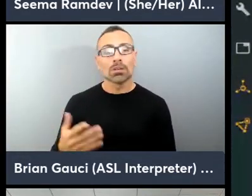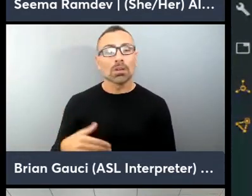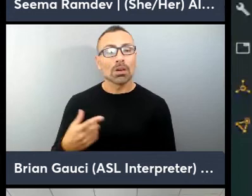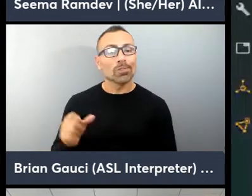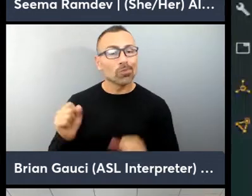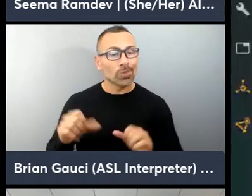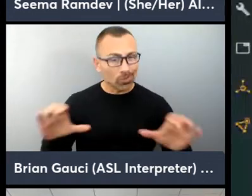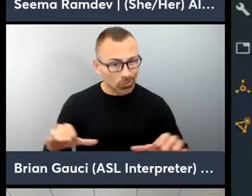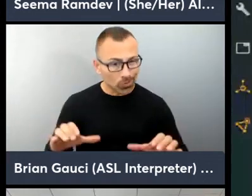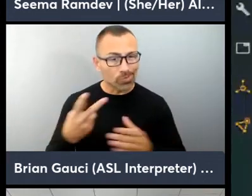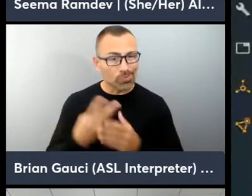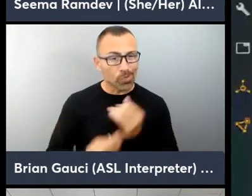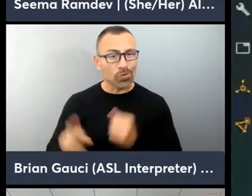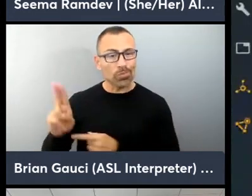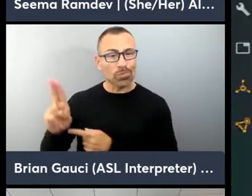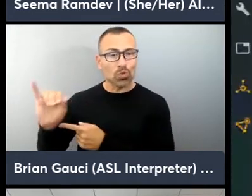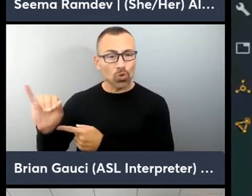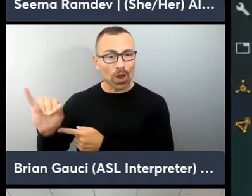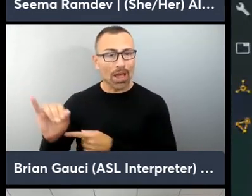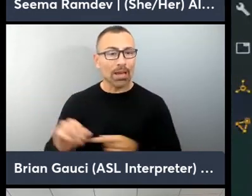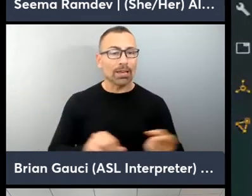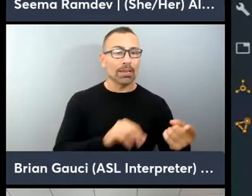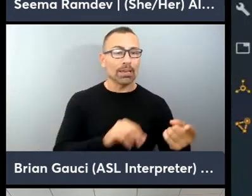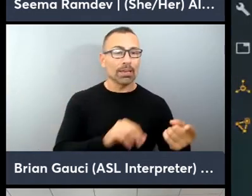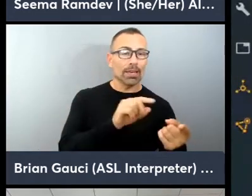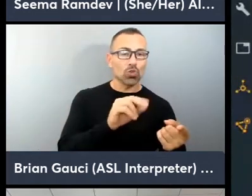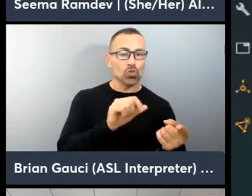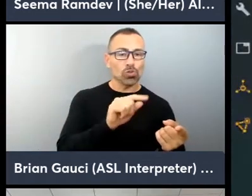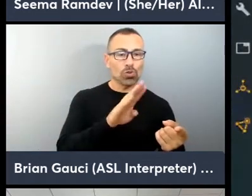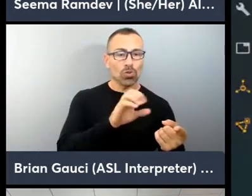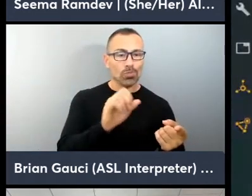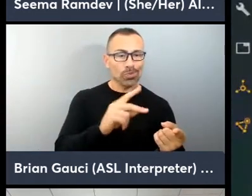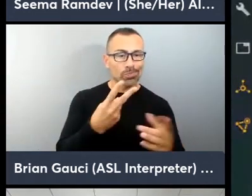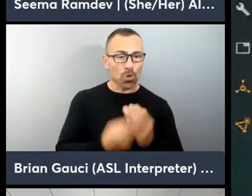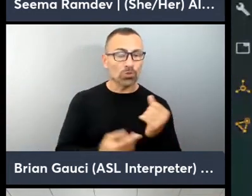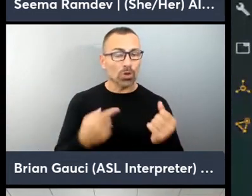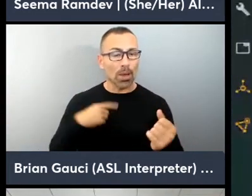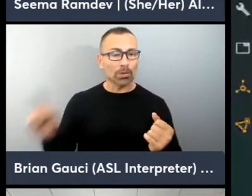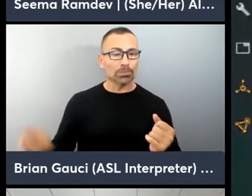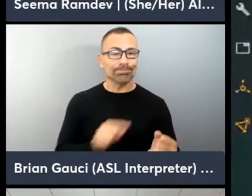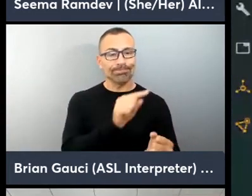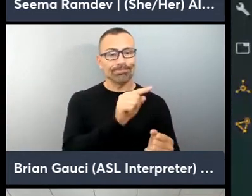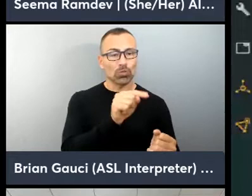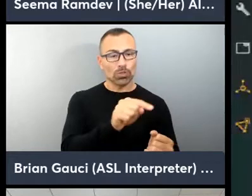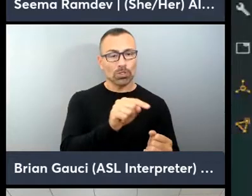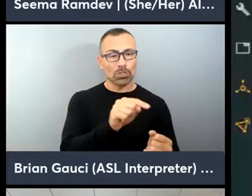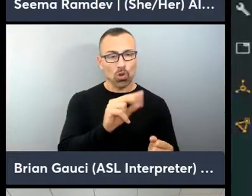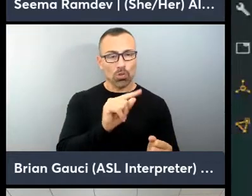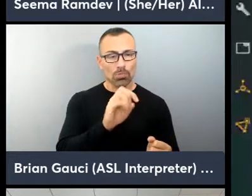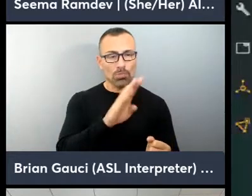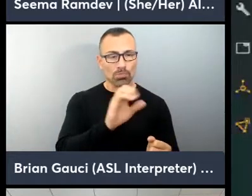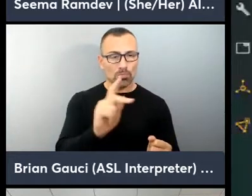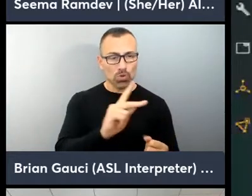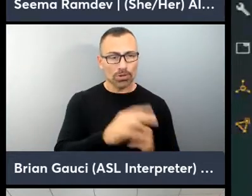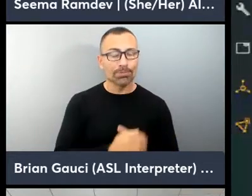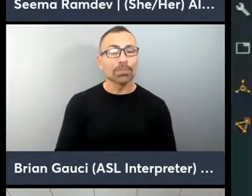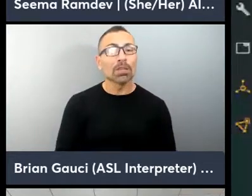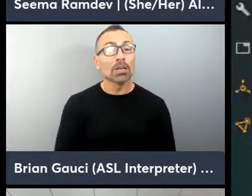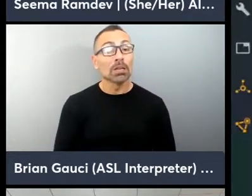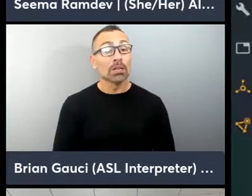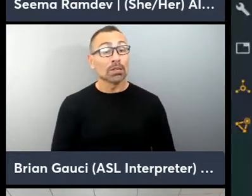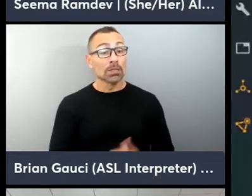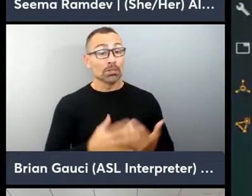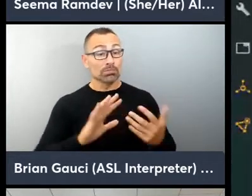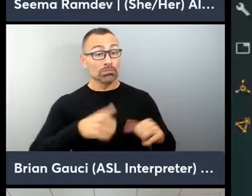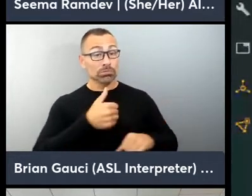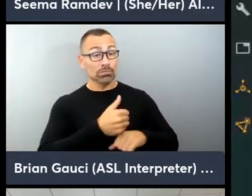from the UI as well as from a notebook. So I'm going to do it from a notebook. And after my setup here,